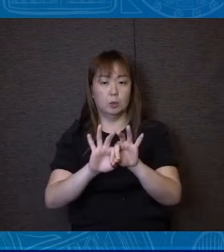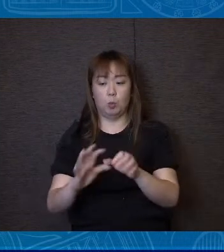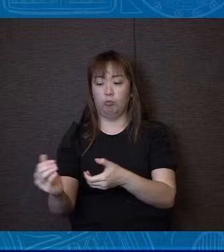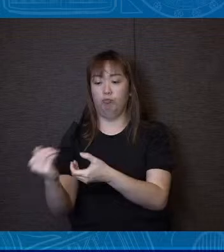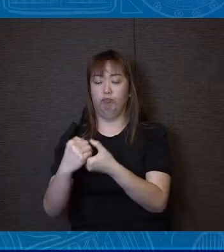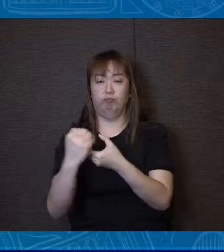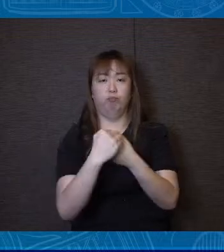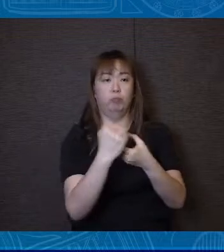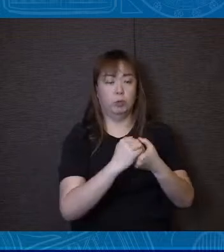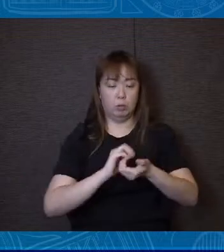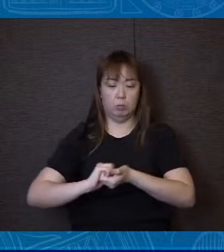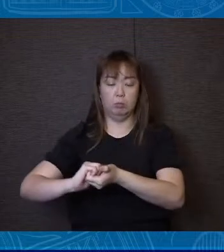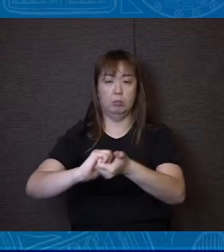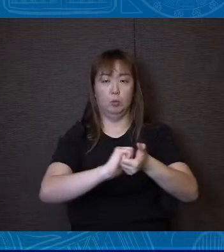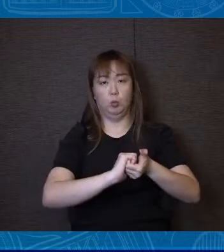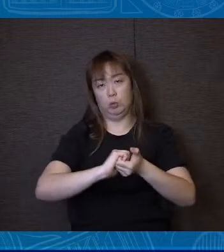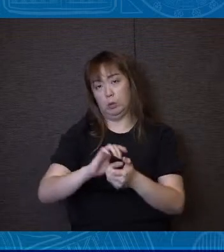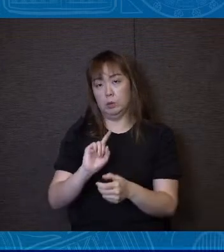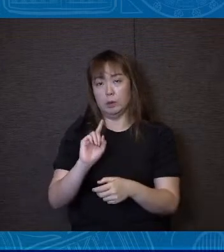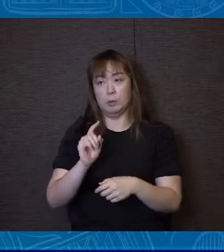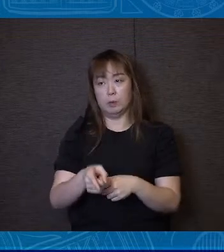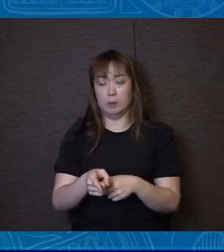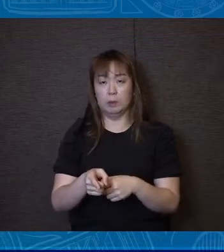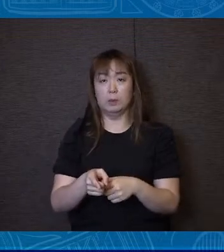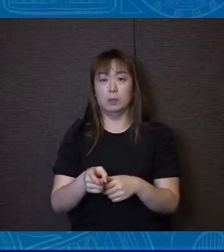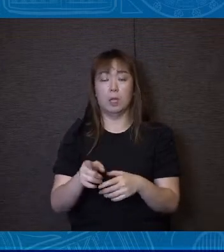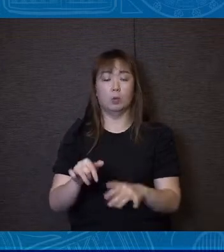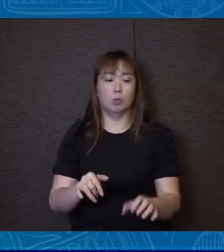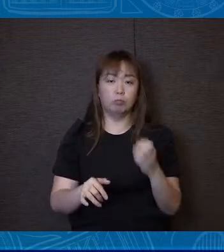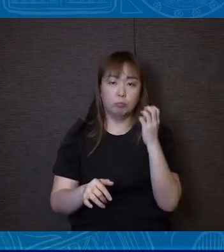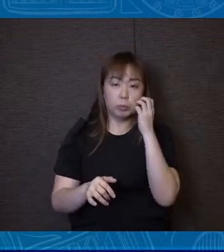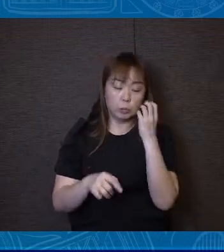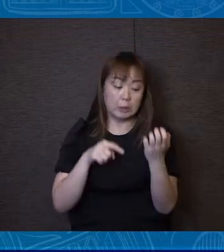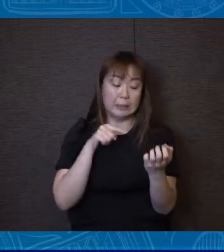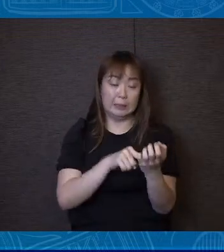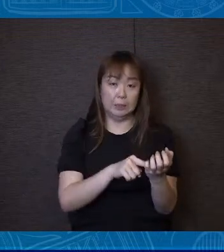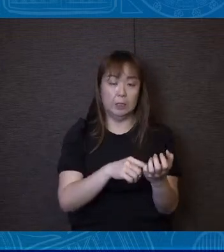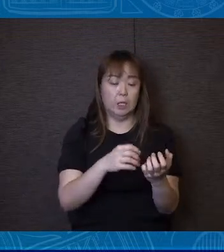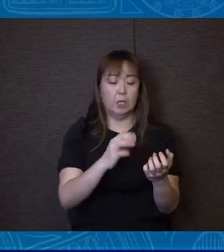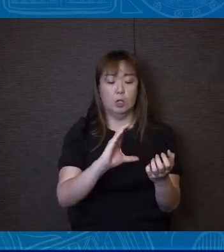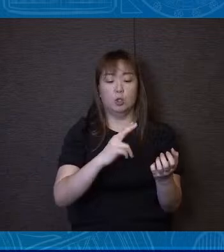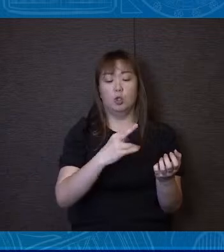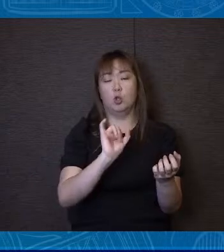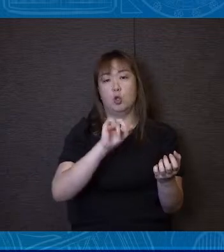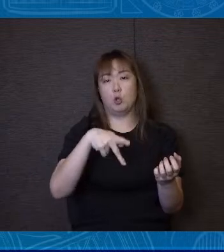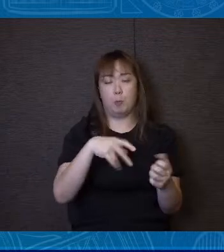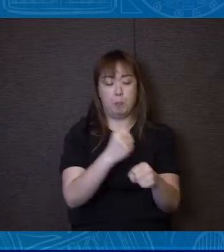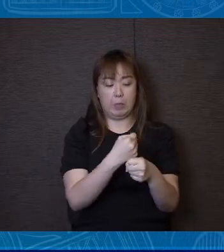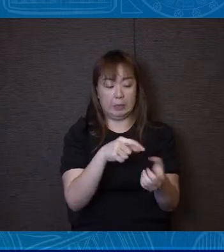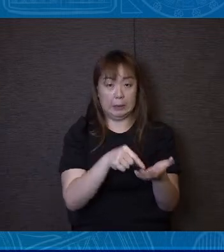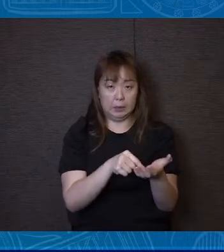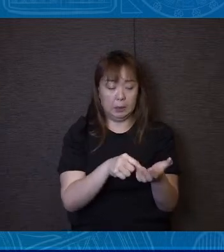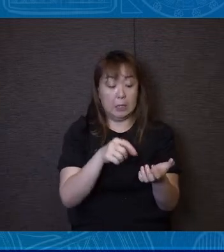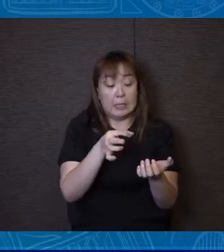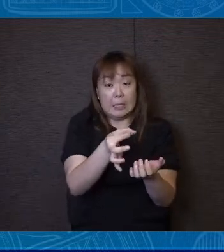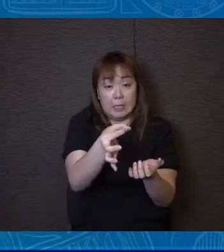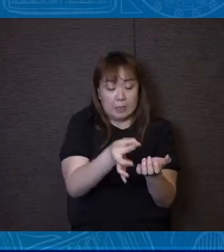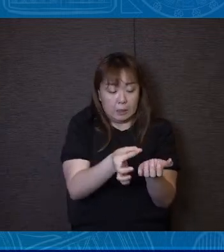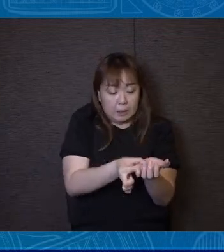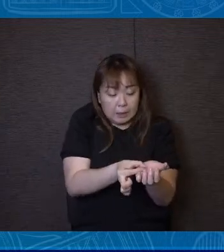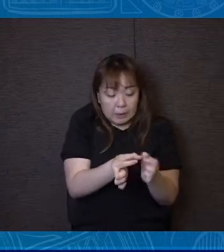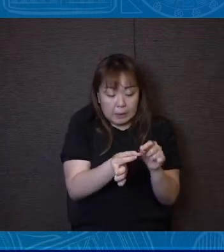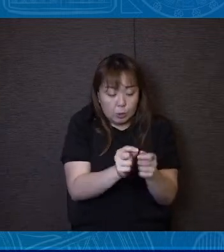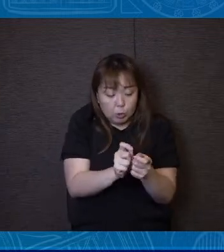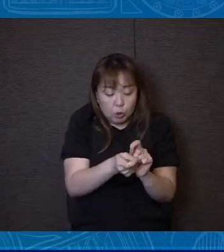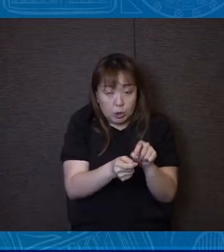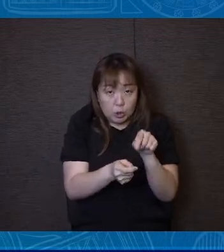players to work together, and that includes the mobile handset producers, the chip makers, because sometimes a little change in the